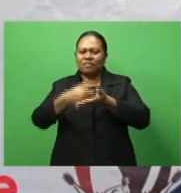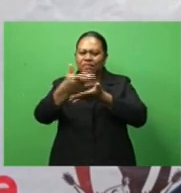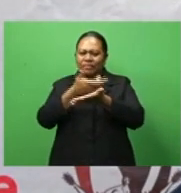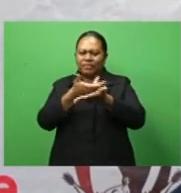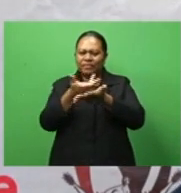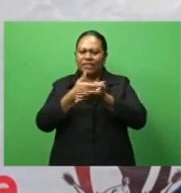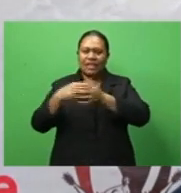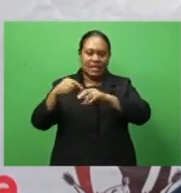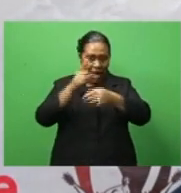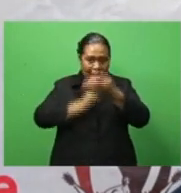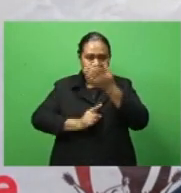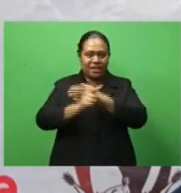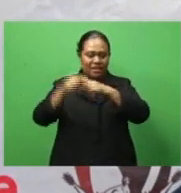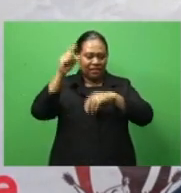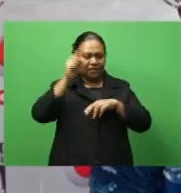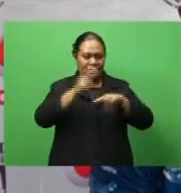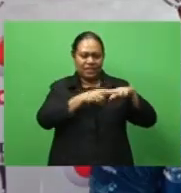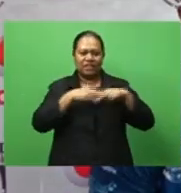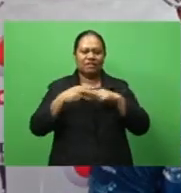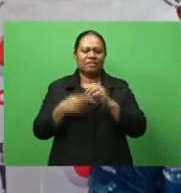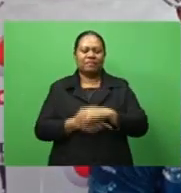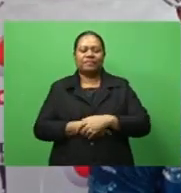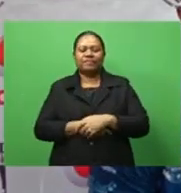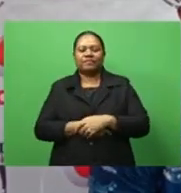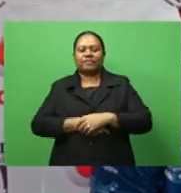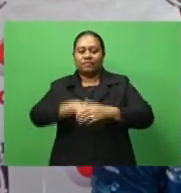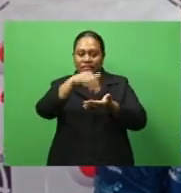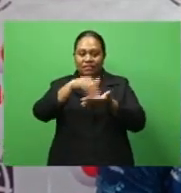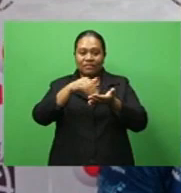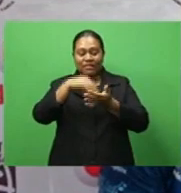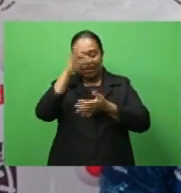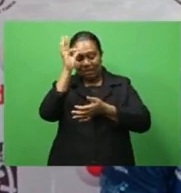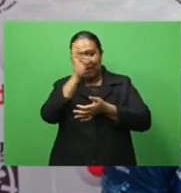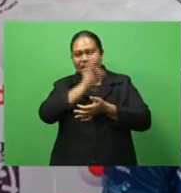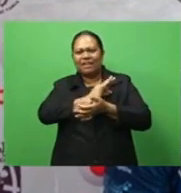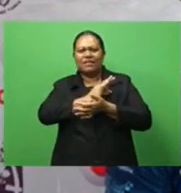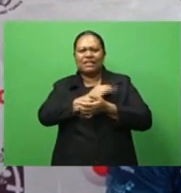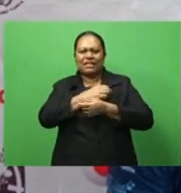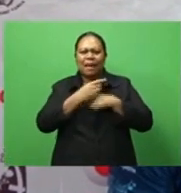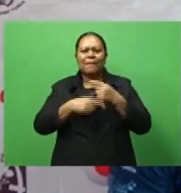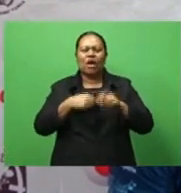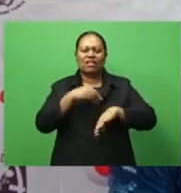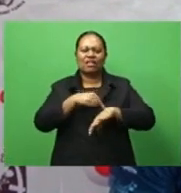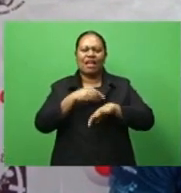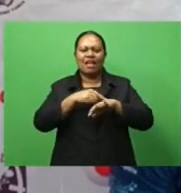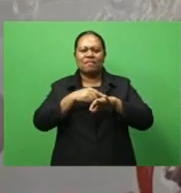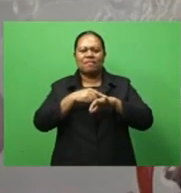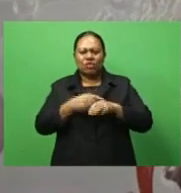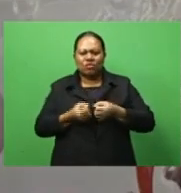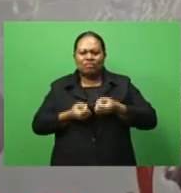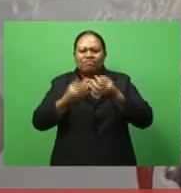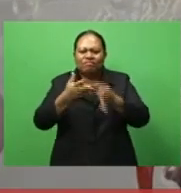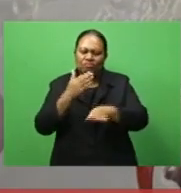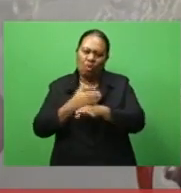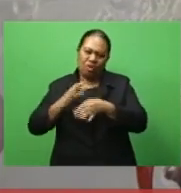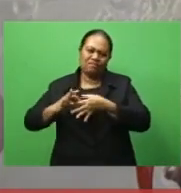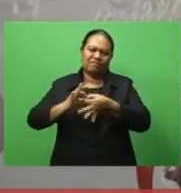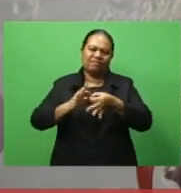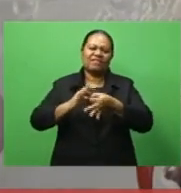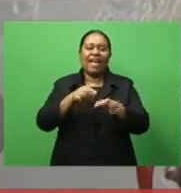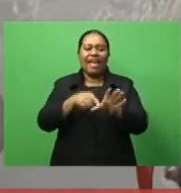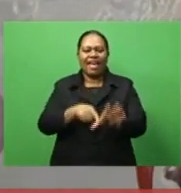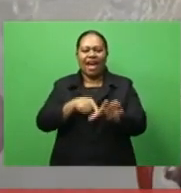in Fiji, just in growing the game. The FNRL believes it's about time they invest in young coaches. Was in young